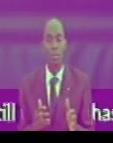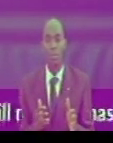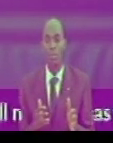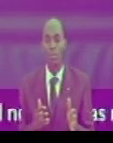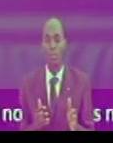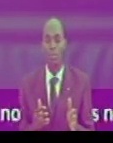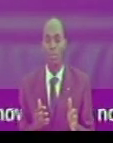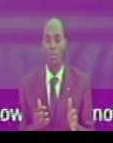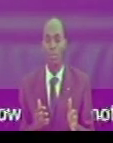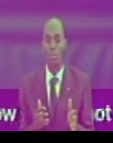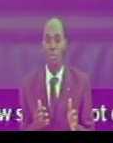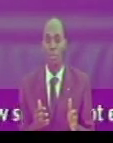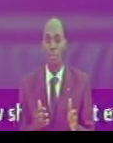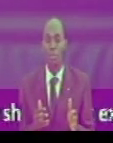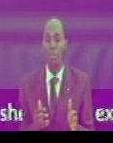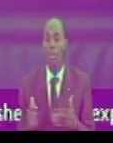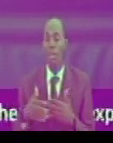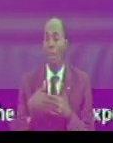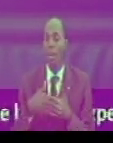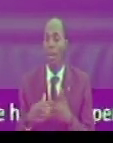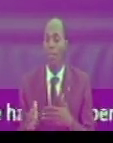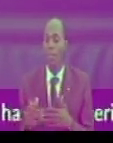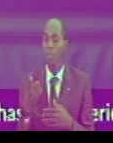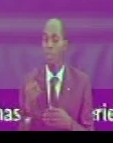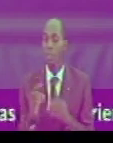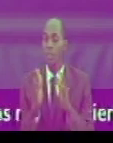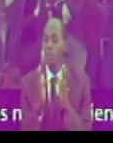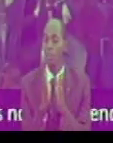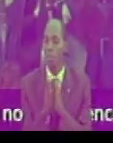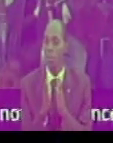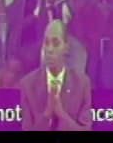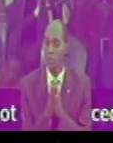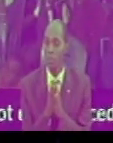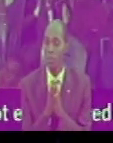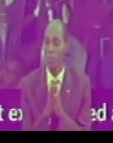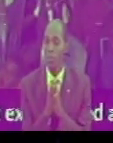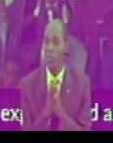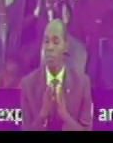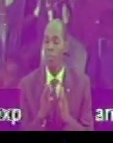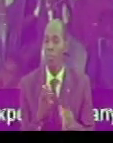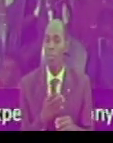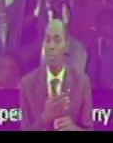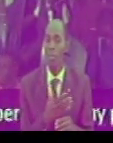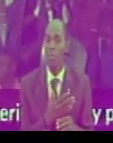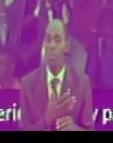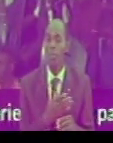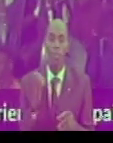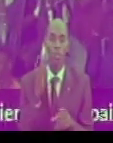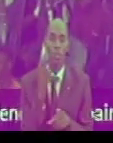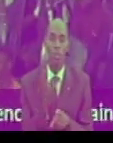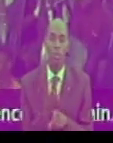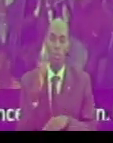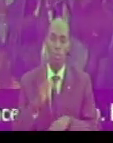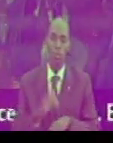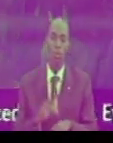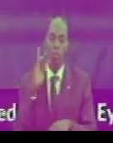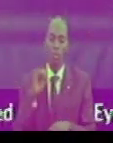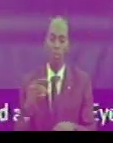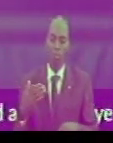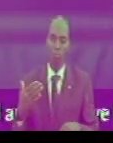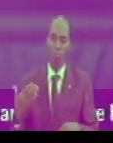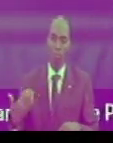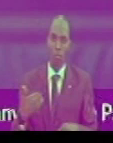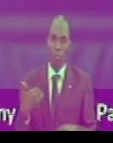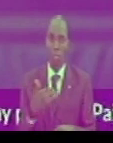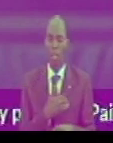stood and I put my hand to check. I didn't see it there again. I had to sit down to check properly if it's still there. I didn't